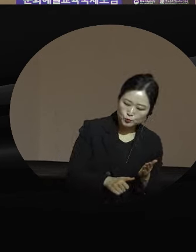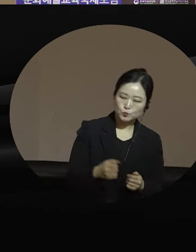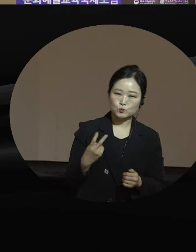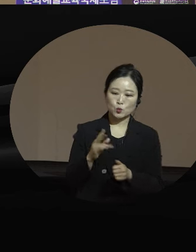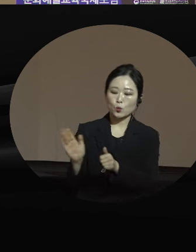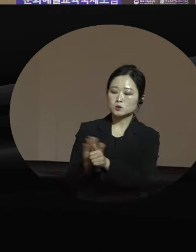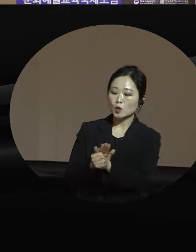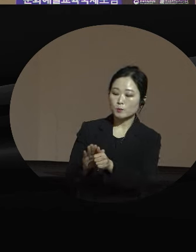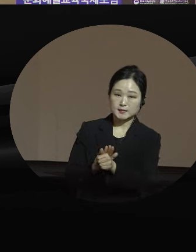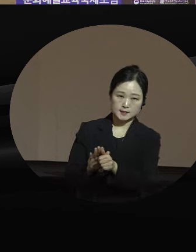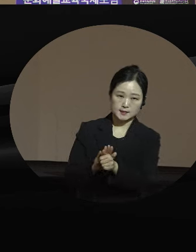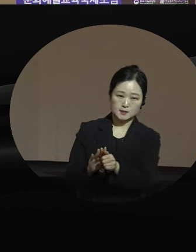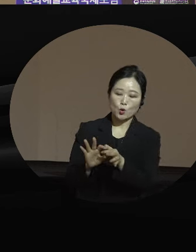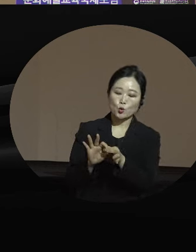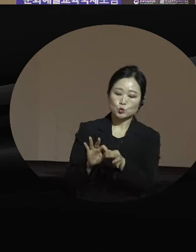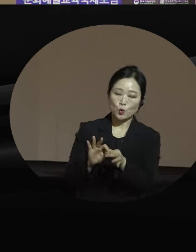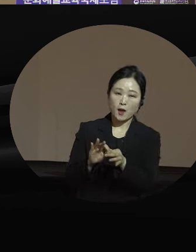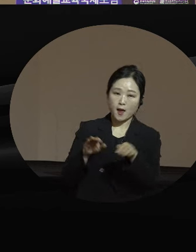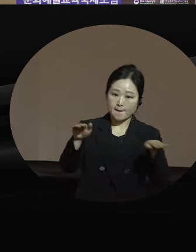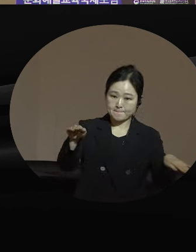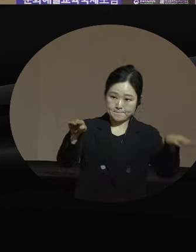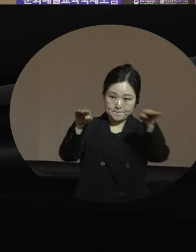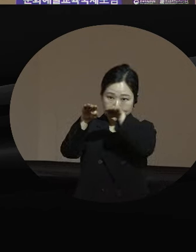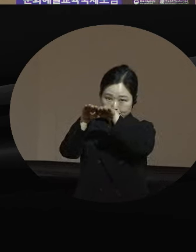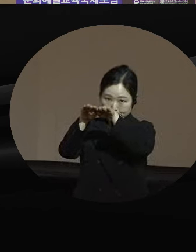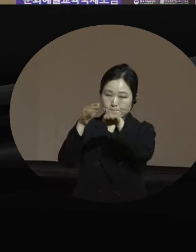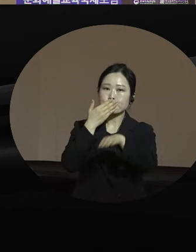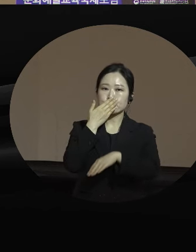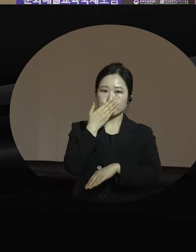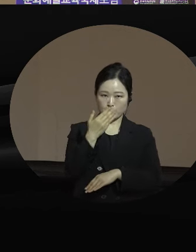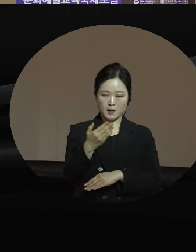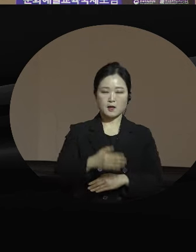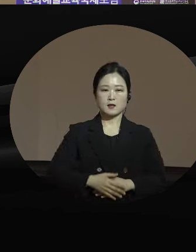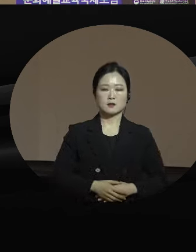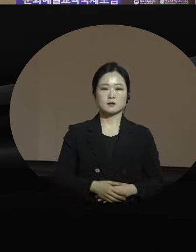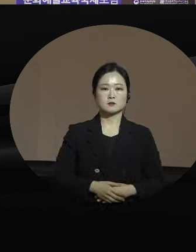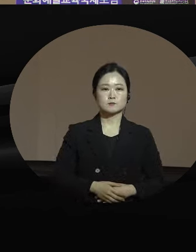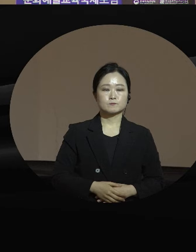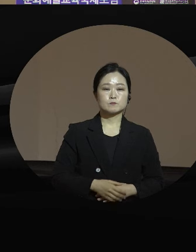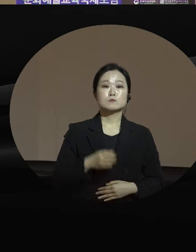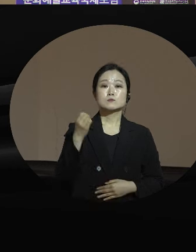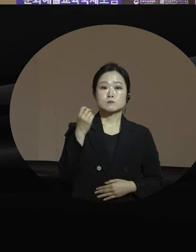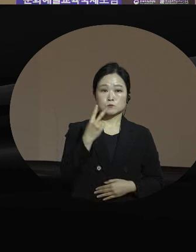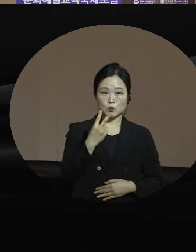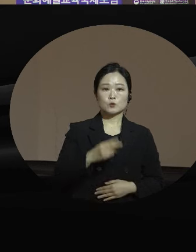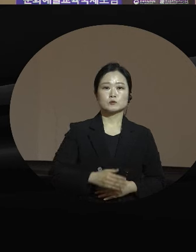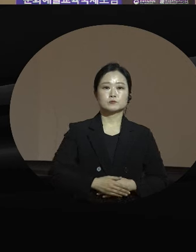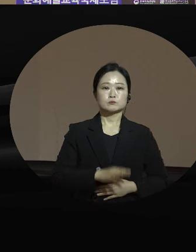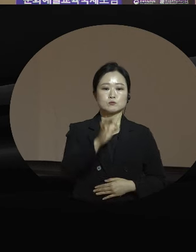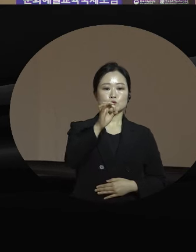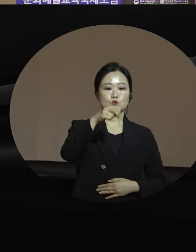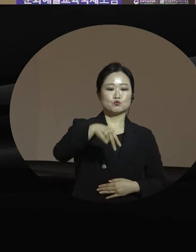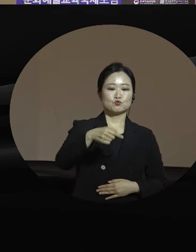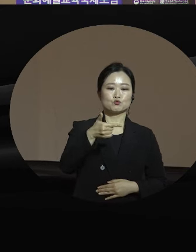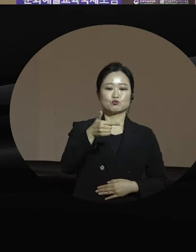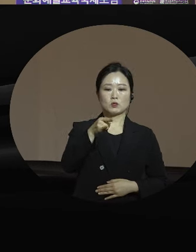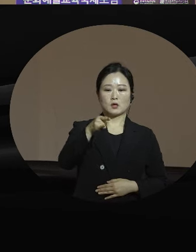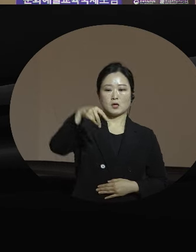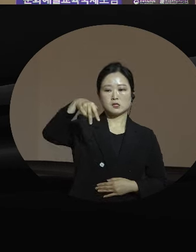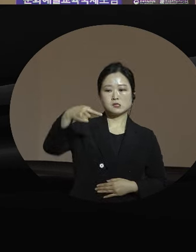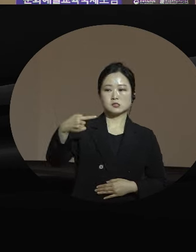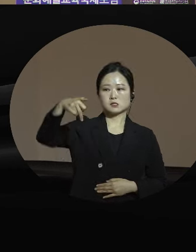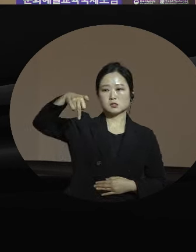UNESCO's sustainable development policies. Particularly policies and programs on culture, including the principle